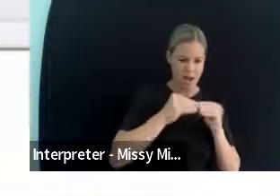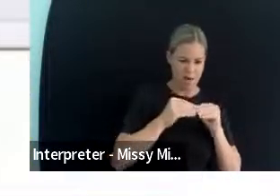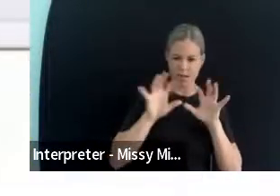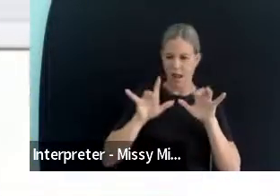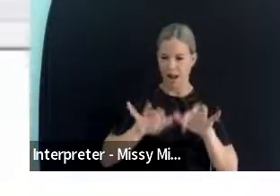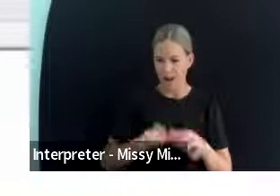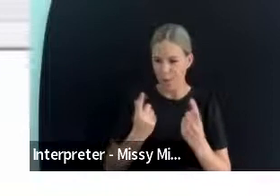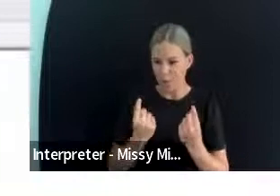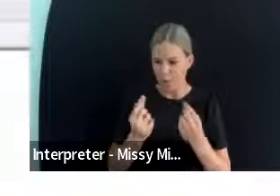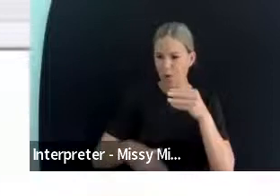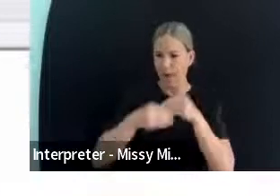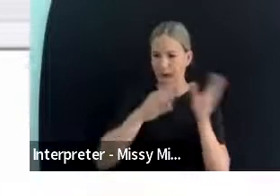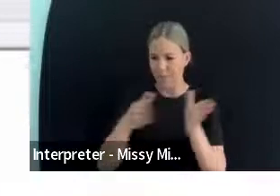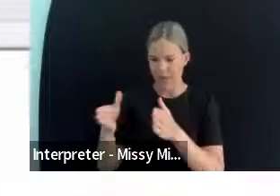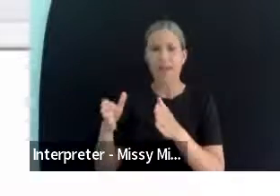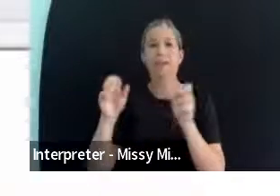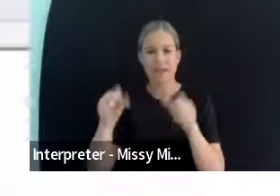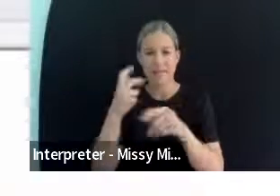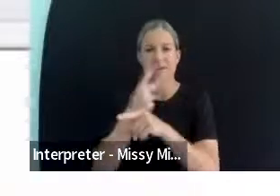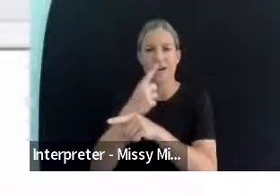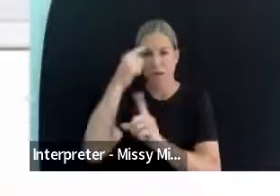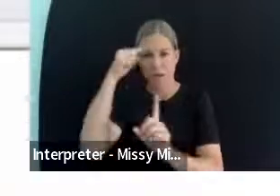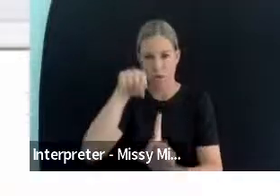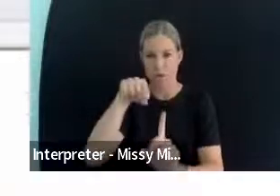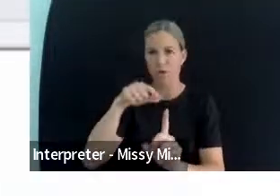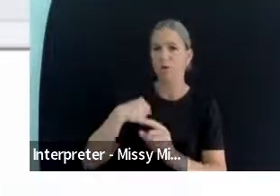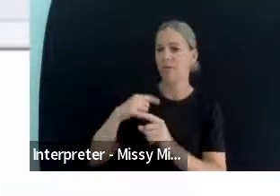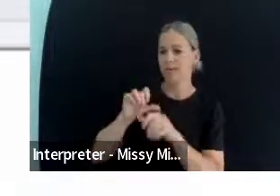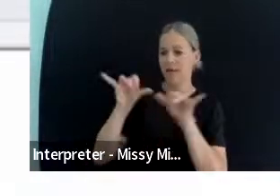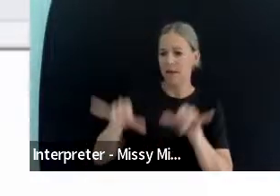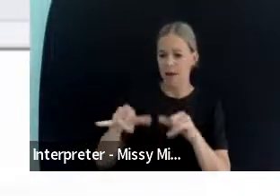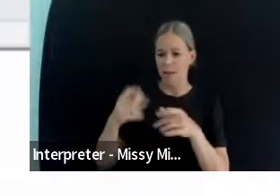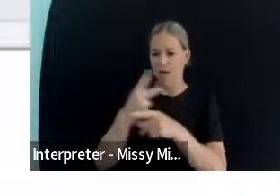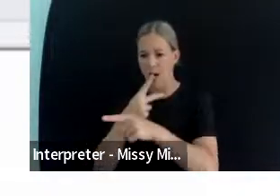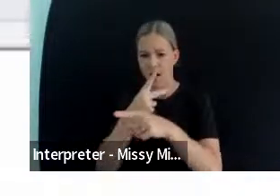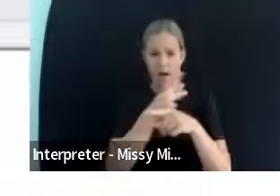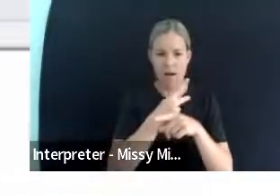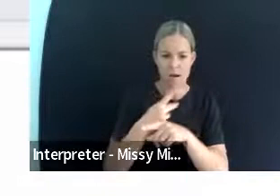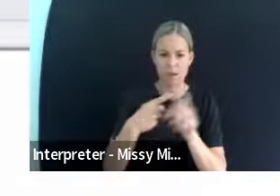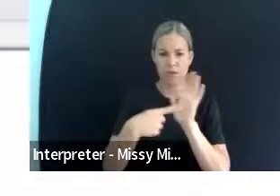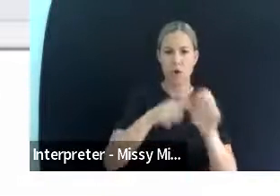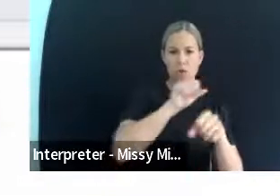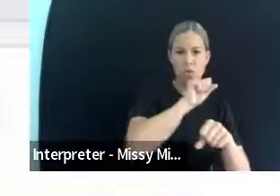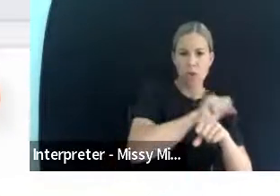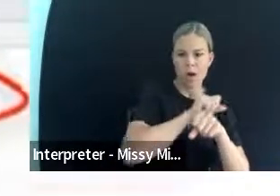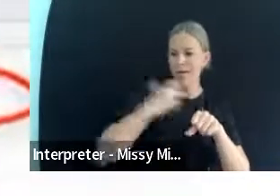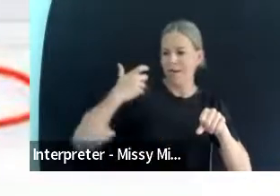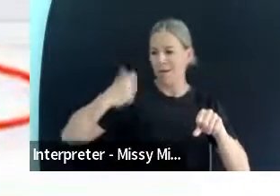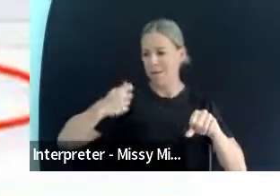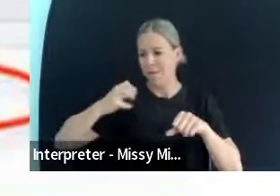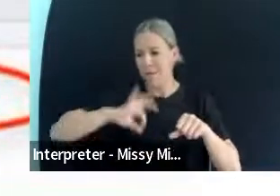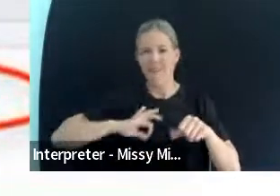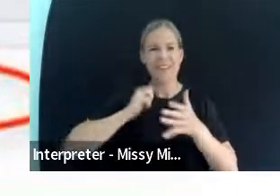plan. DB101 then does the math and shows how work would help you. With a